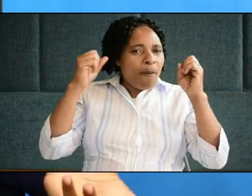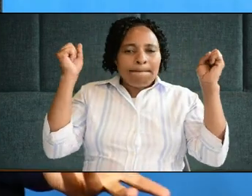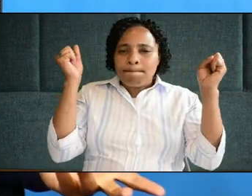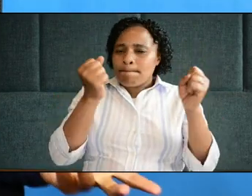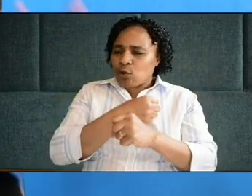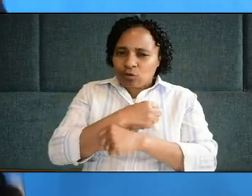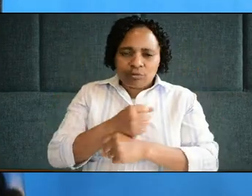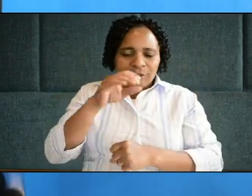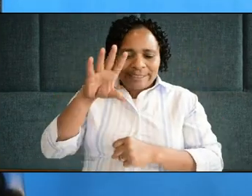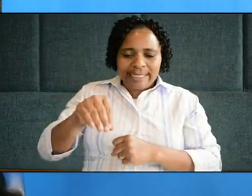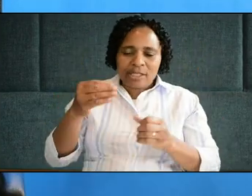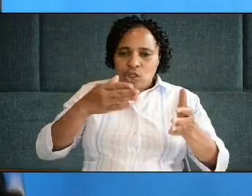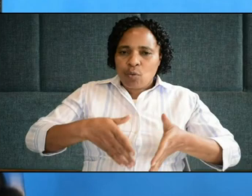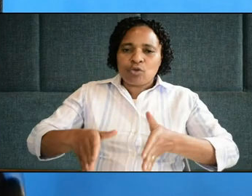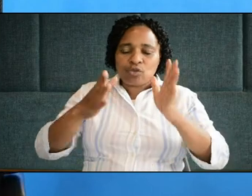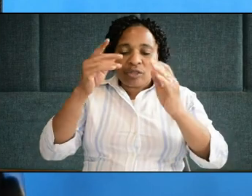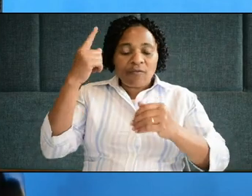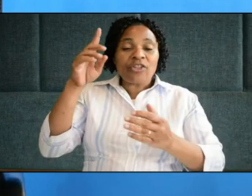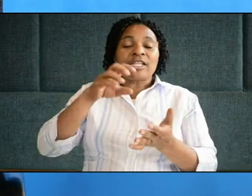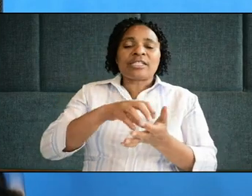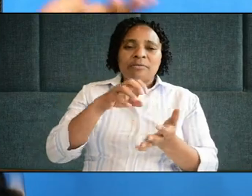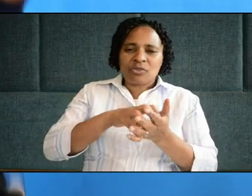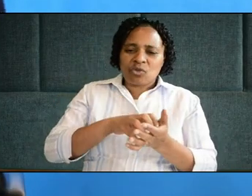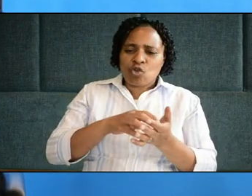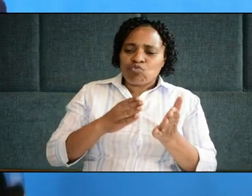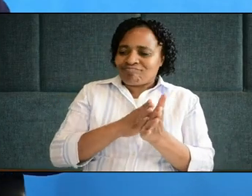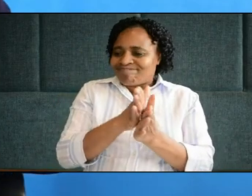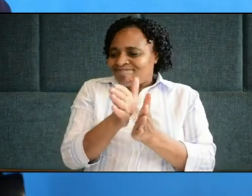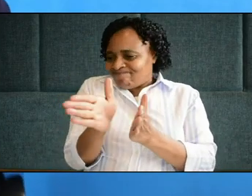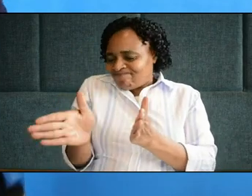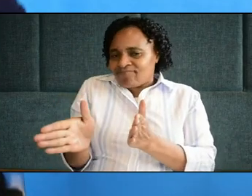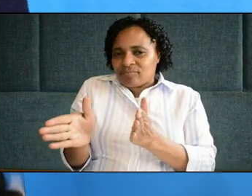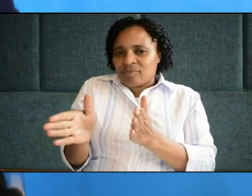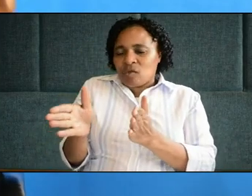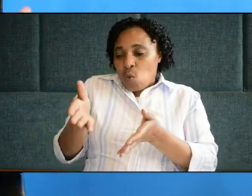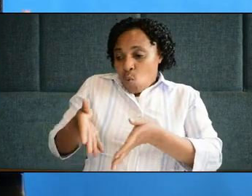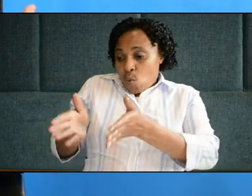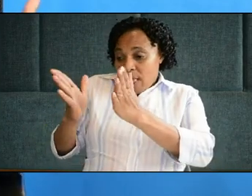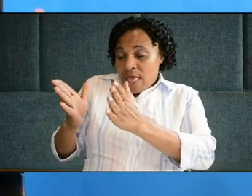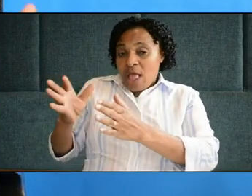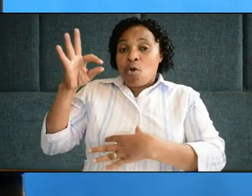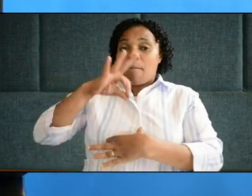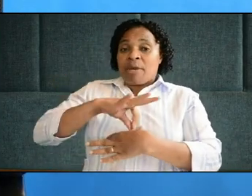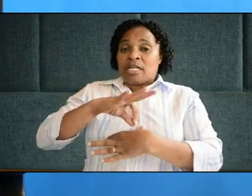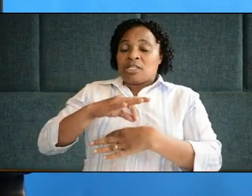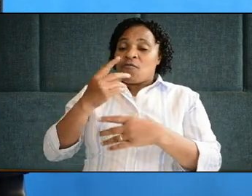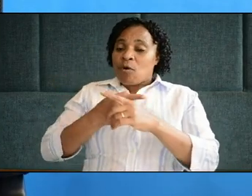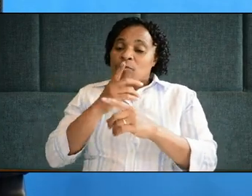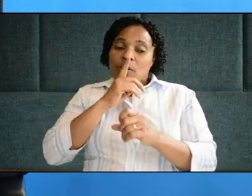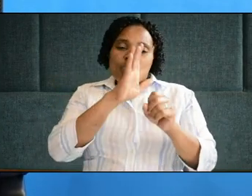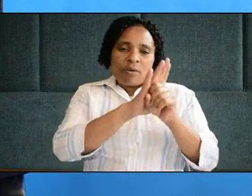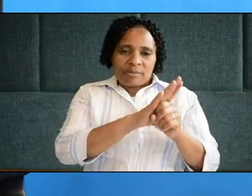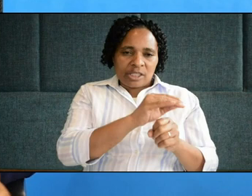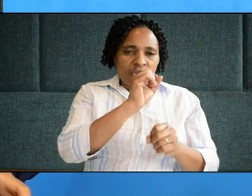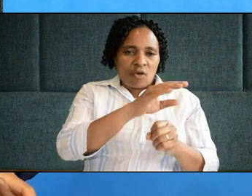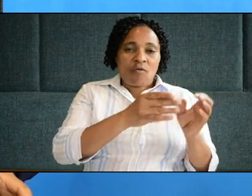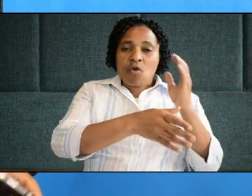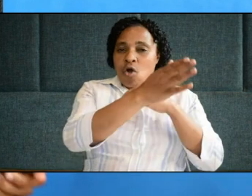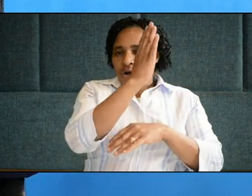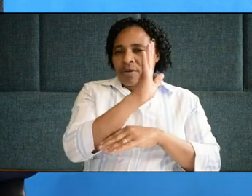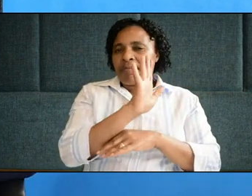of the circumstance and lead us to a way which we might not even benefit from the promises of